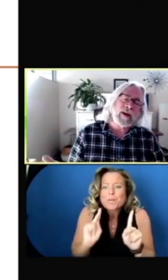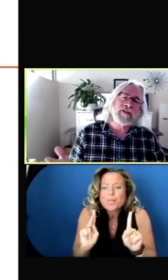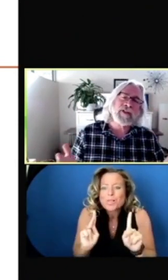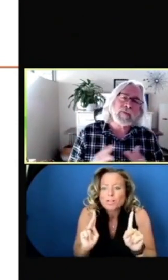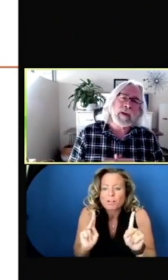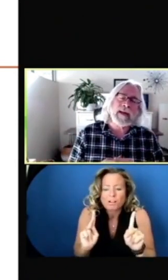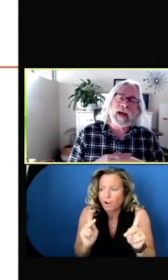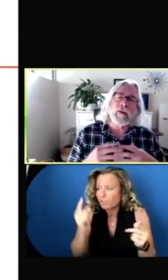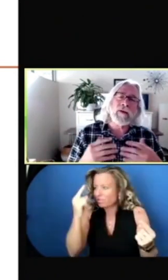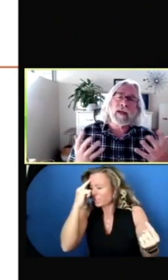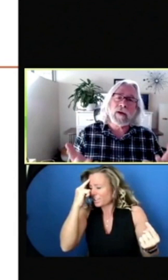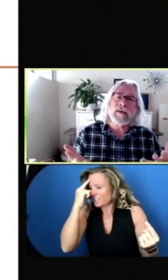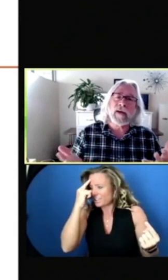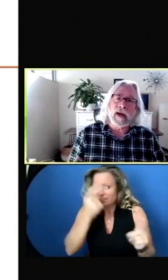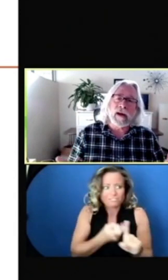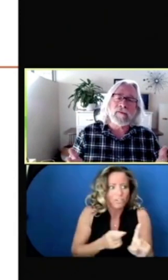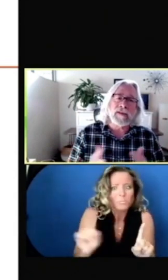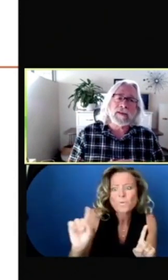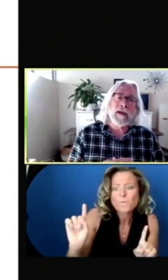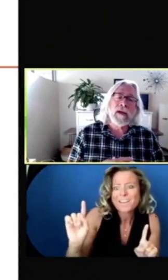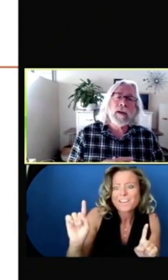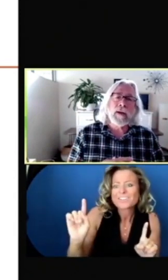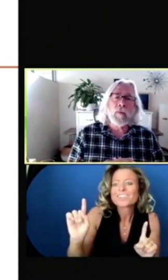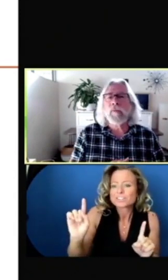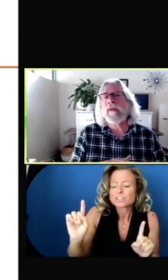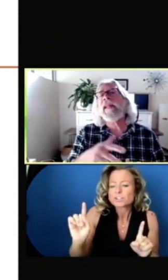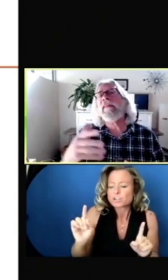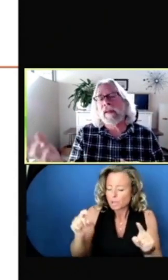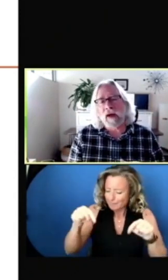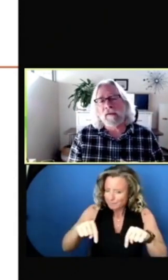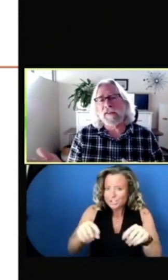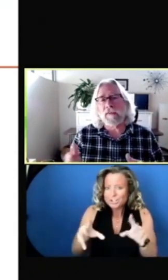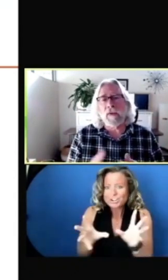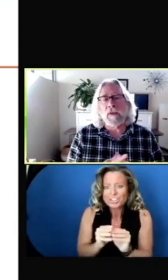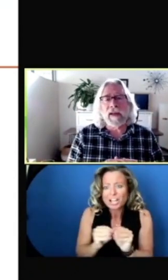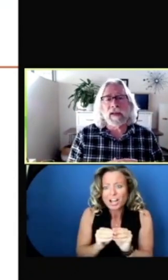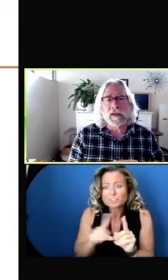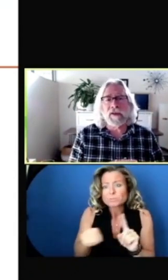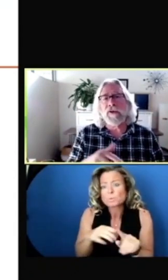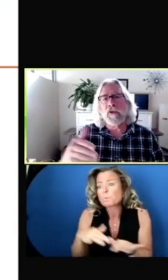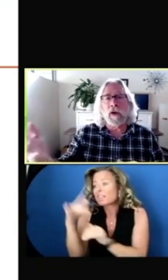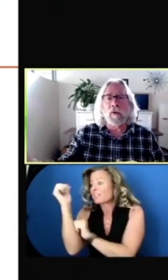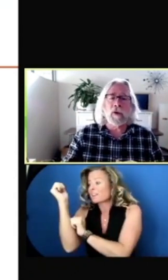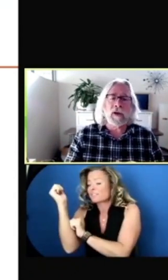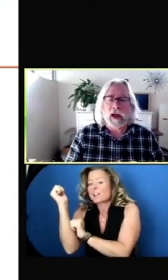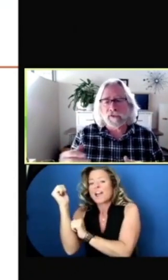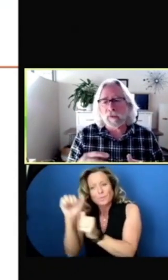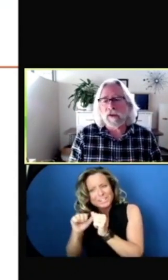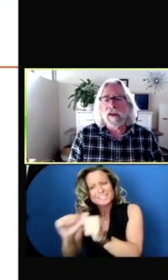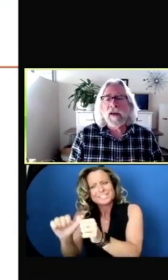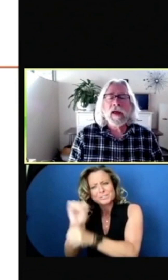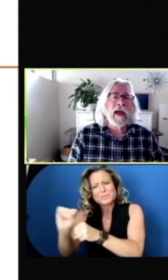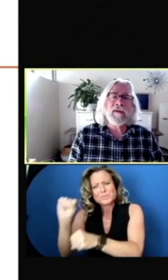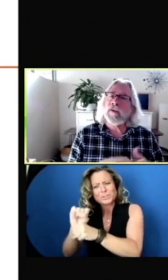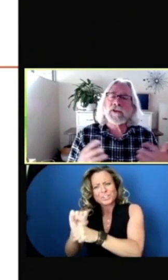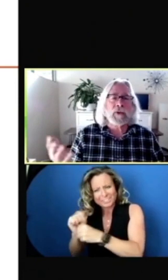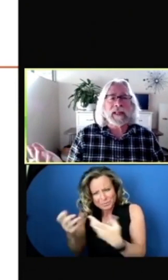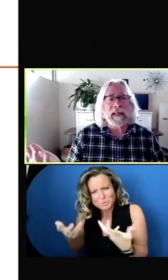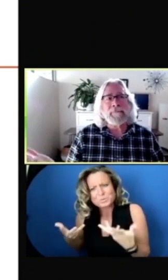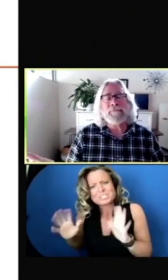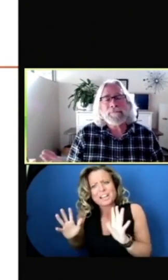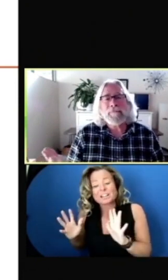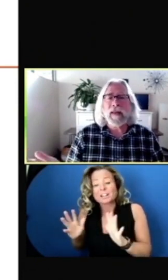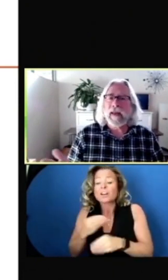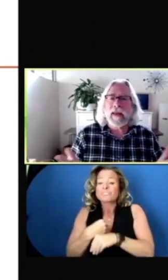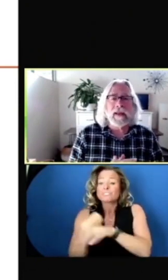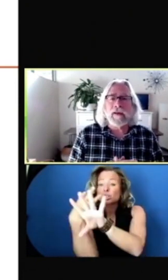asking questions, we mean not only here at the conference, but when we leave the conference and when we continue to do our work afterward. And